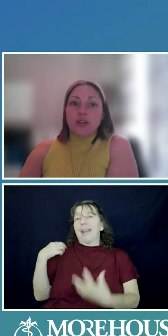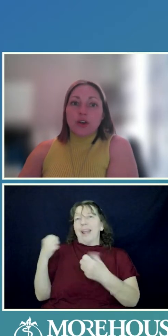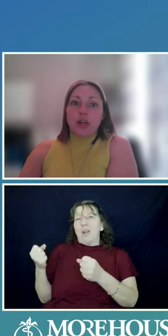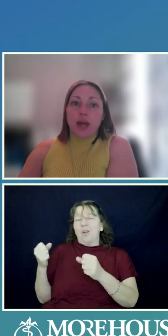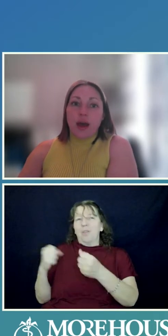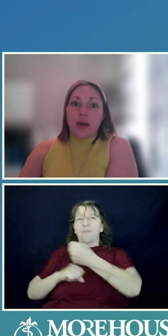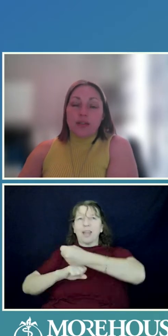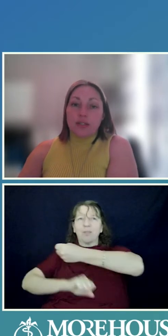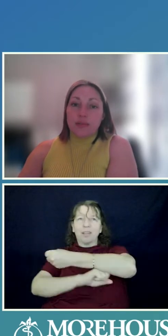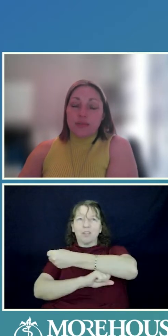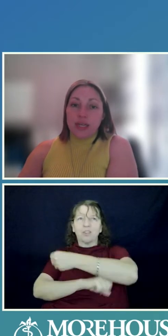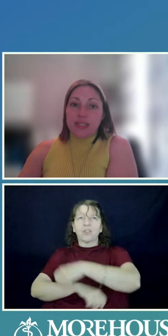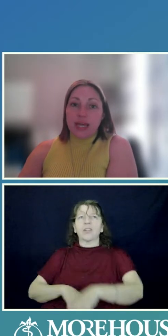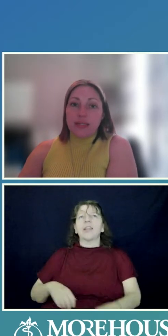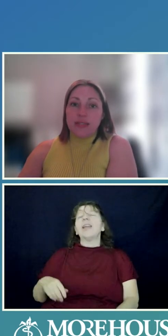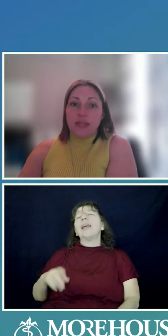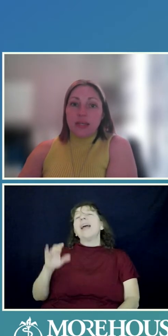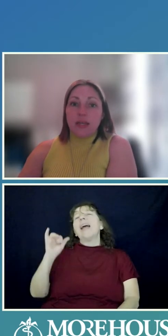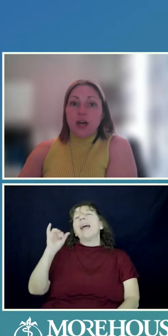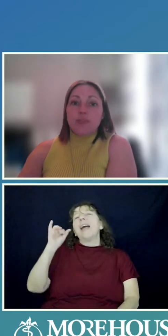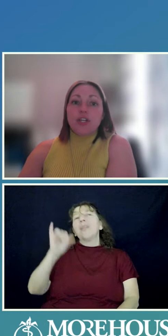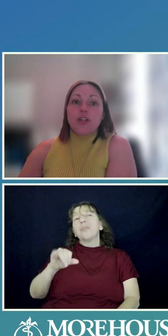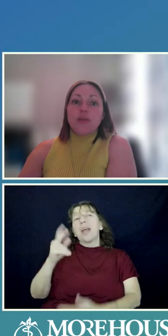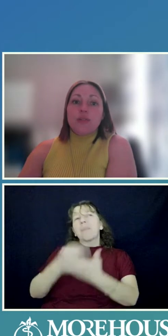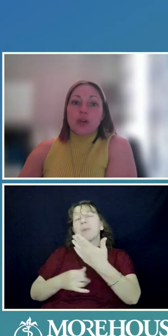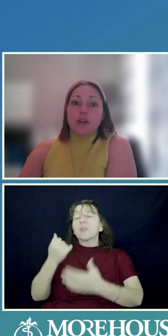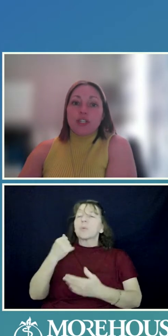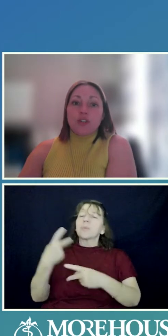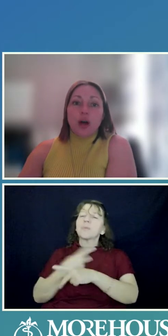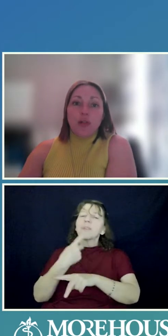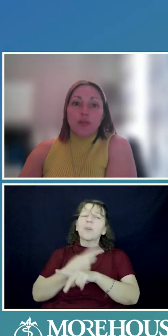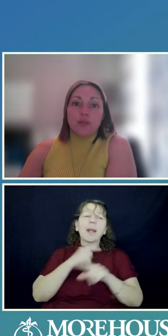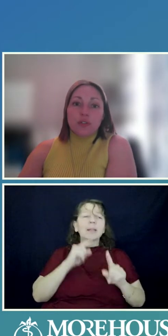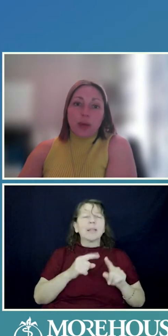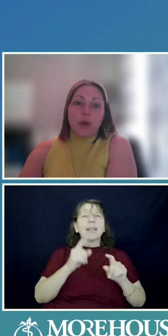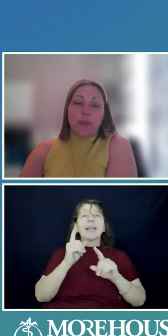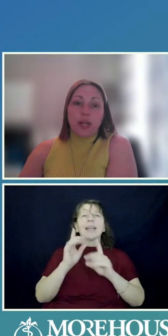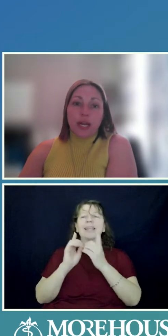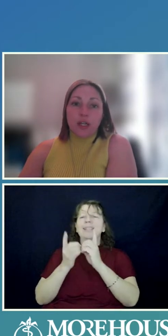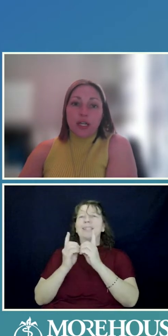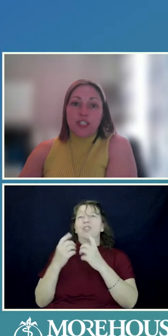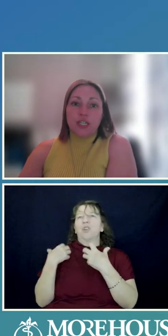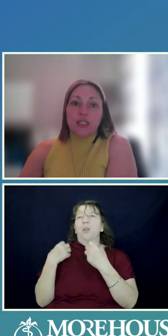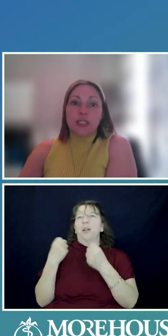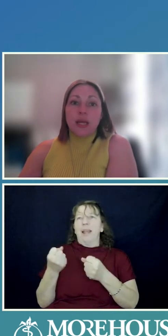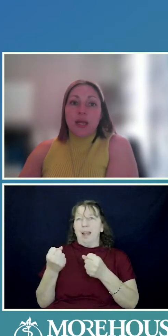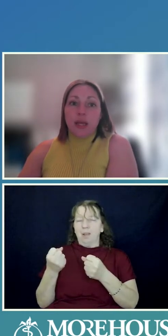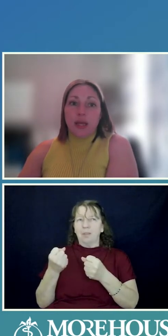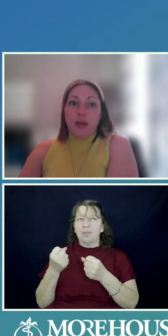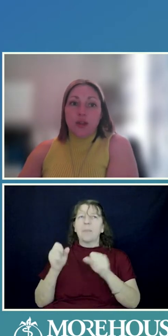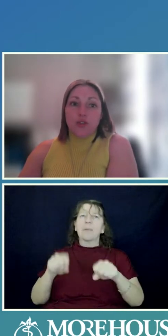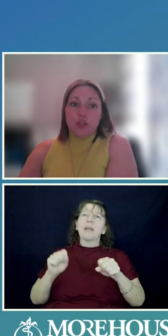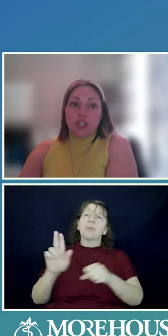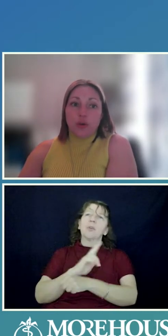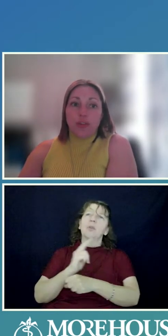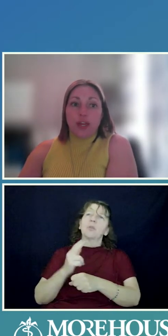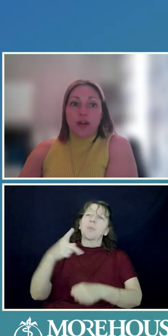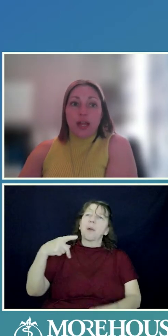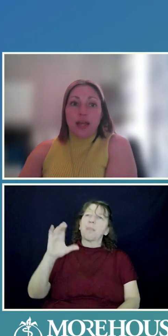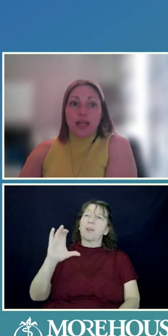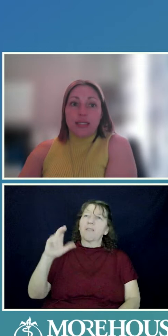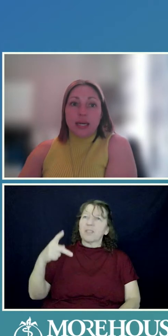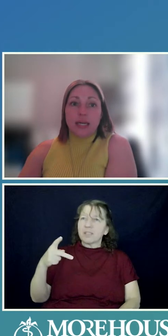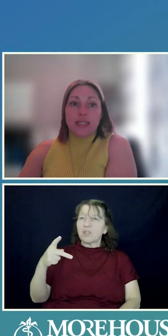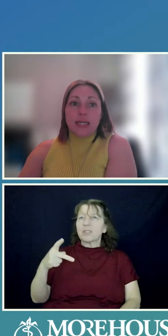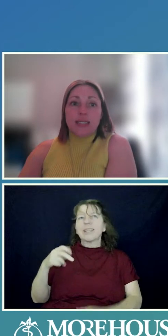really to look to assess the adoption and use of digital health tools by primary care clinicians in Georgia, North